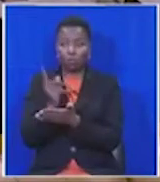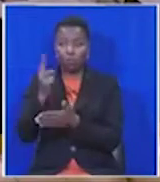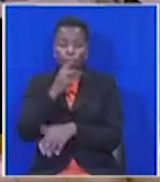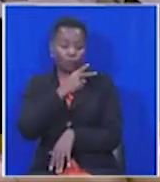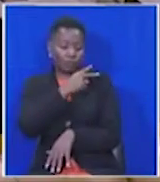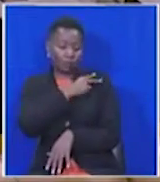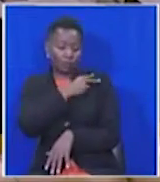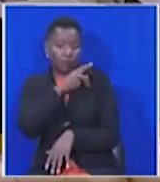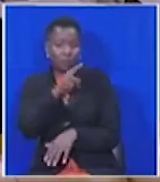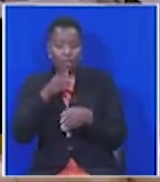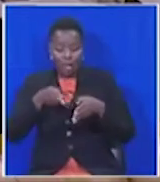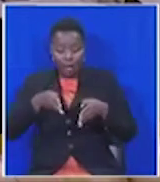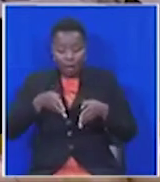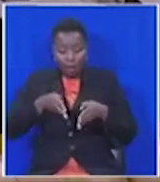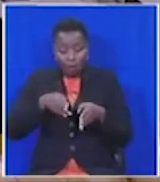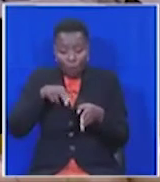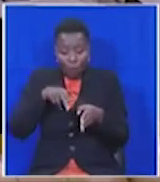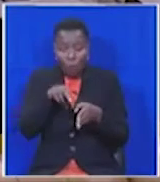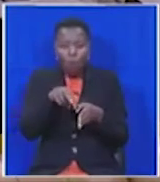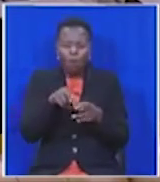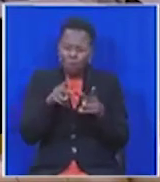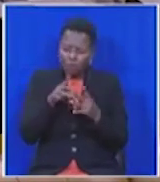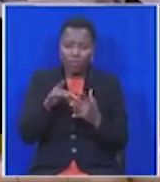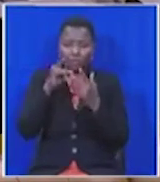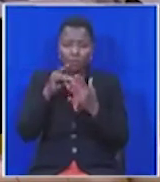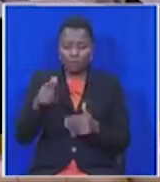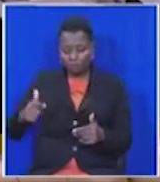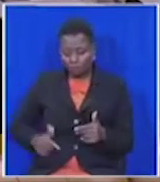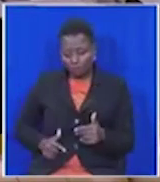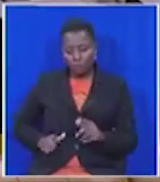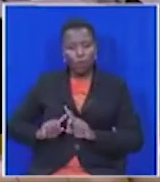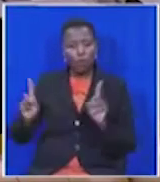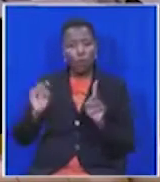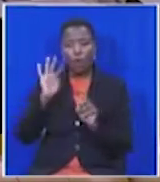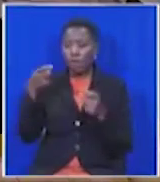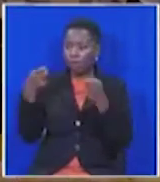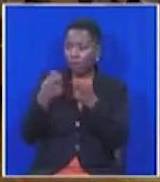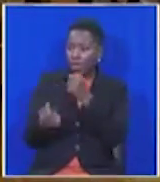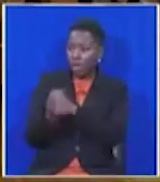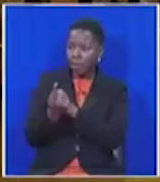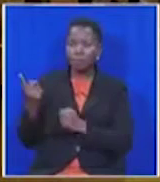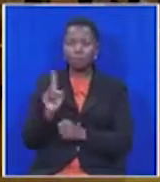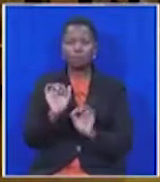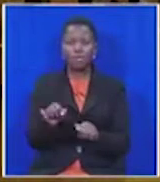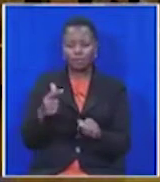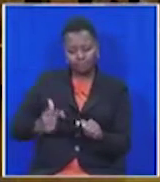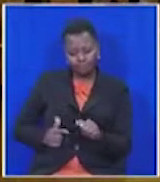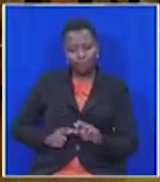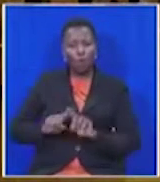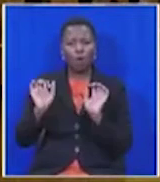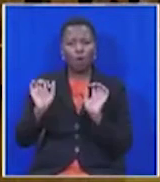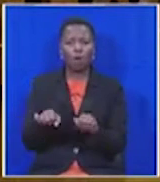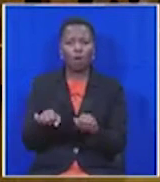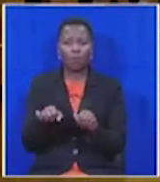come onto the floor of Parliament will not be armed unless actual violence breaks out on the floor. And that ensures